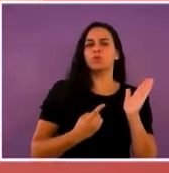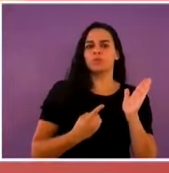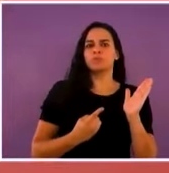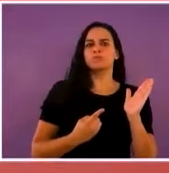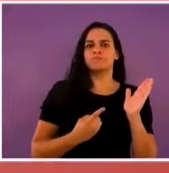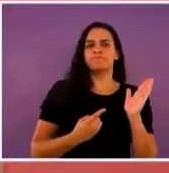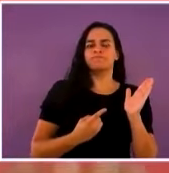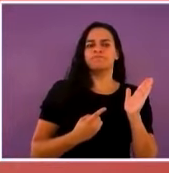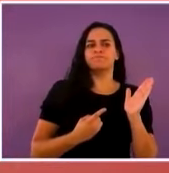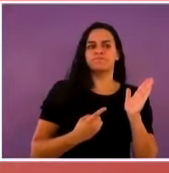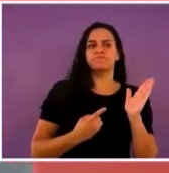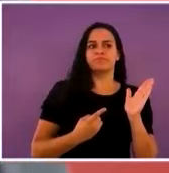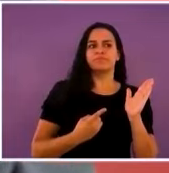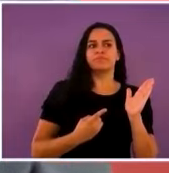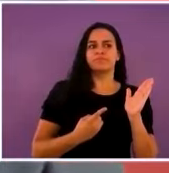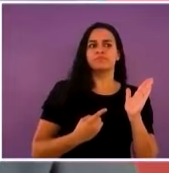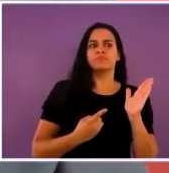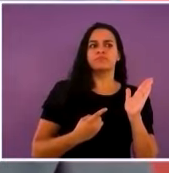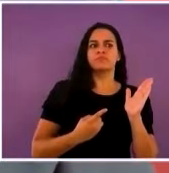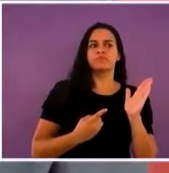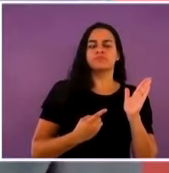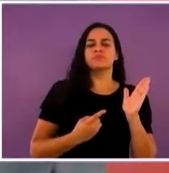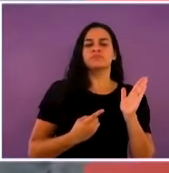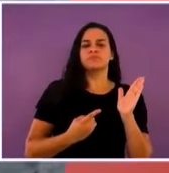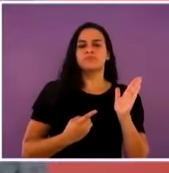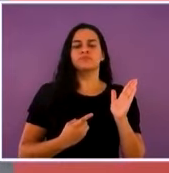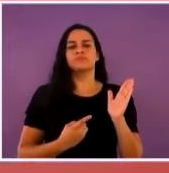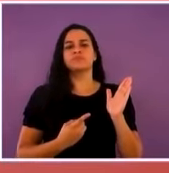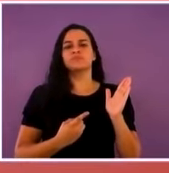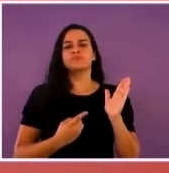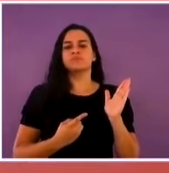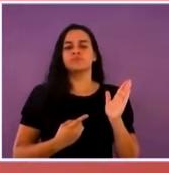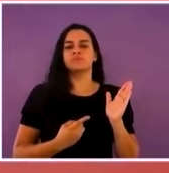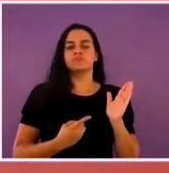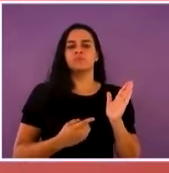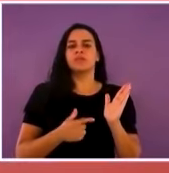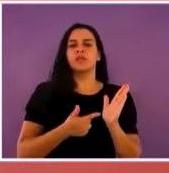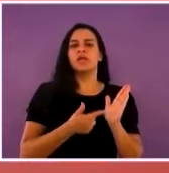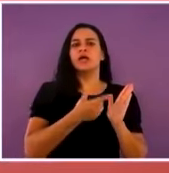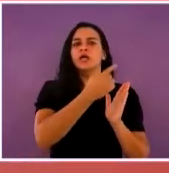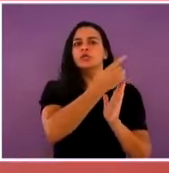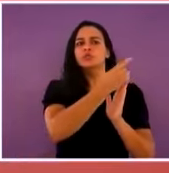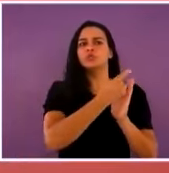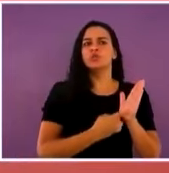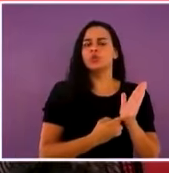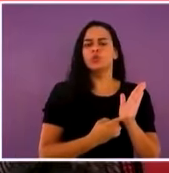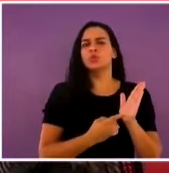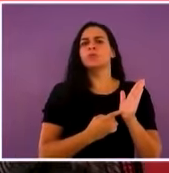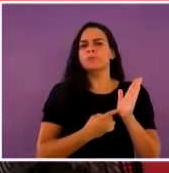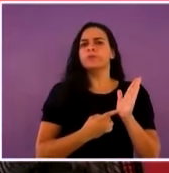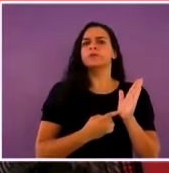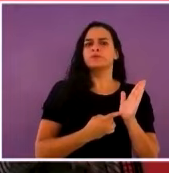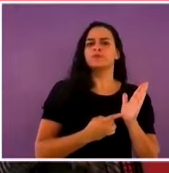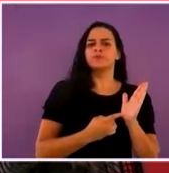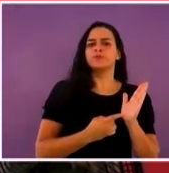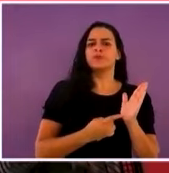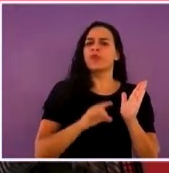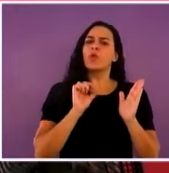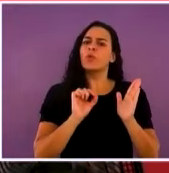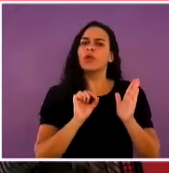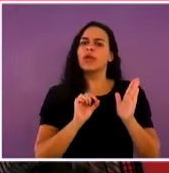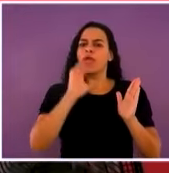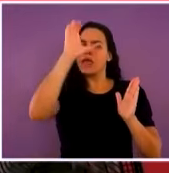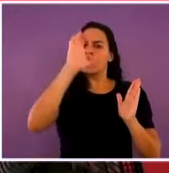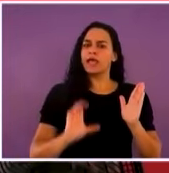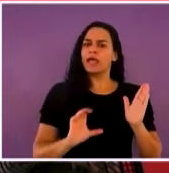non-Catholic Christians are considered as being already united in baptism. Católicos não cristãos